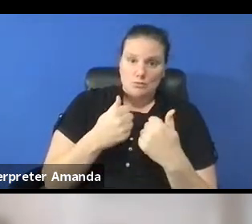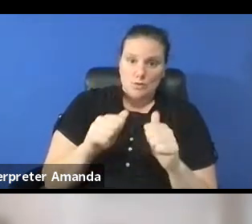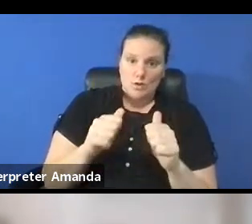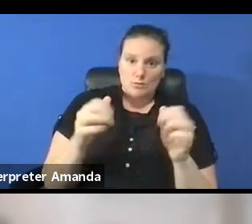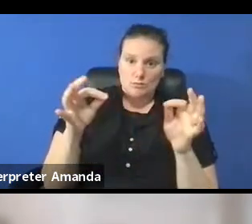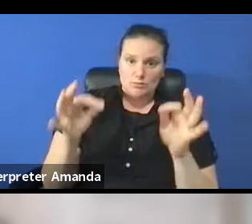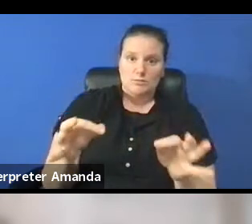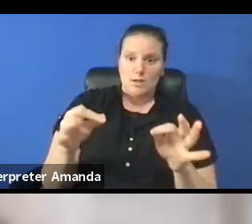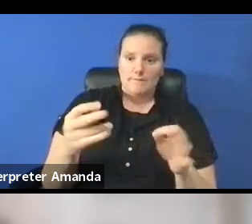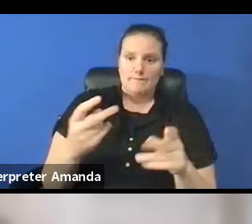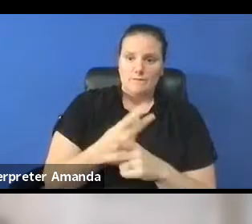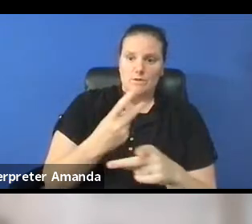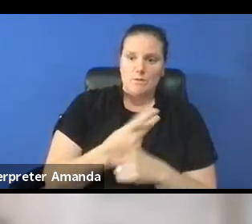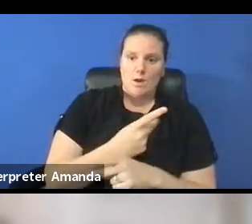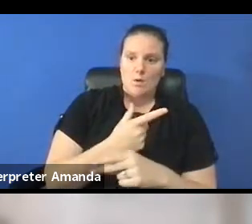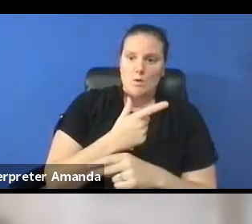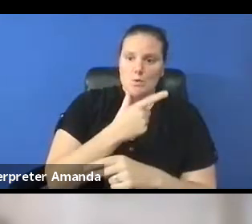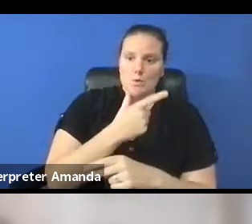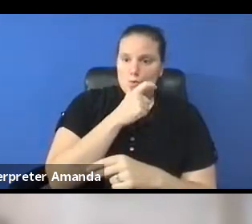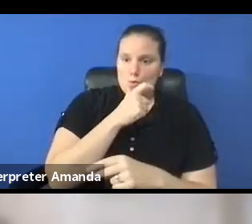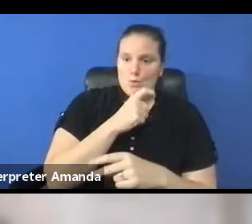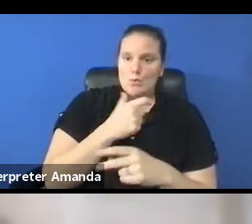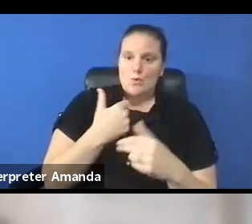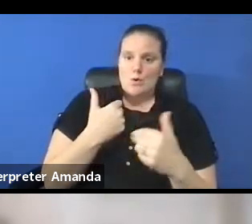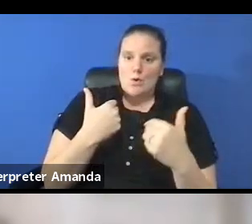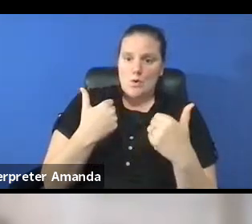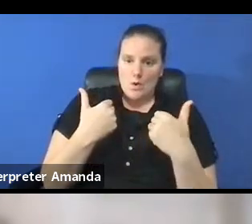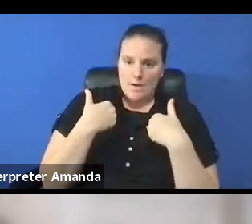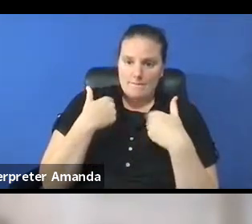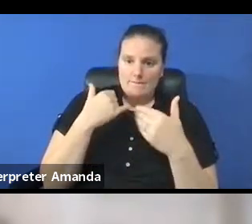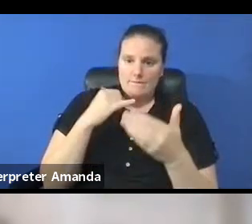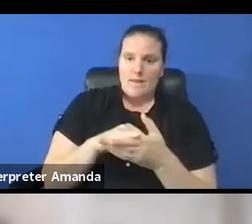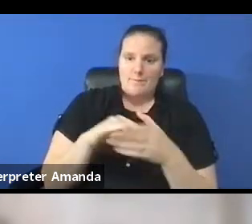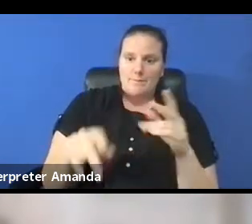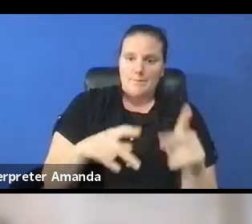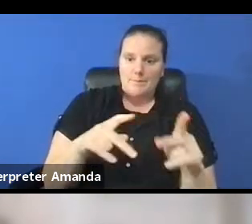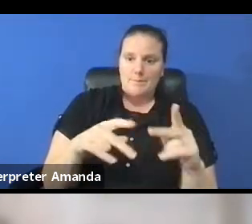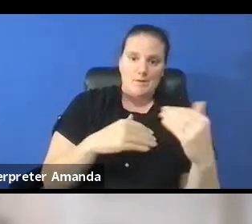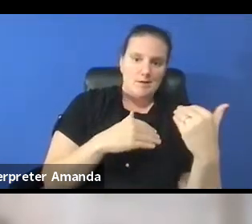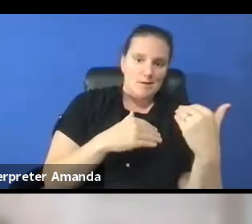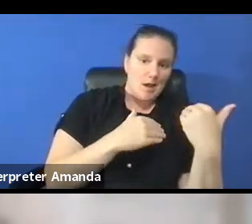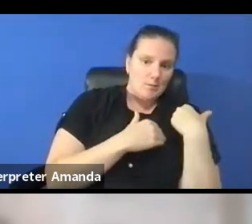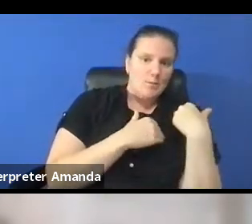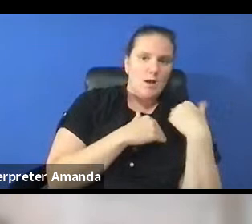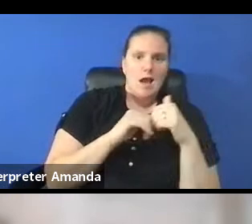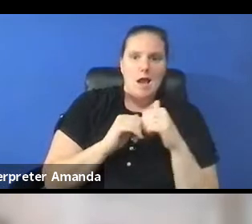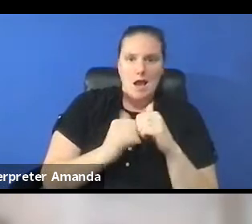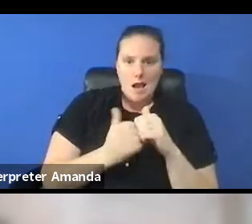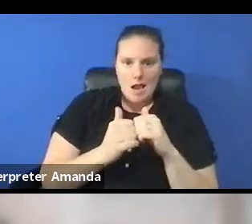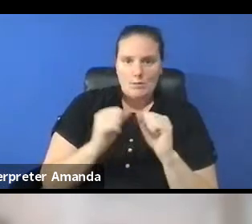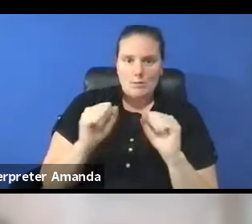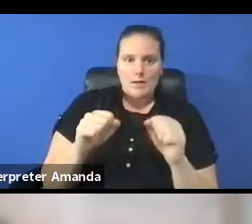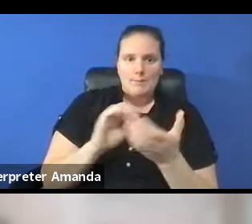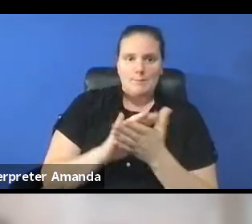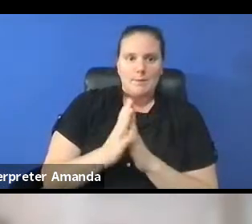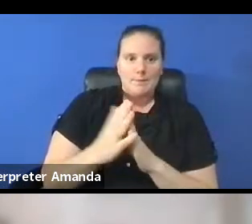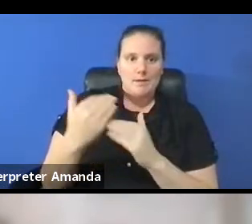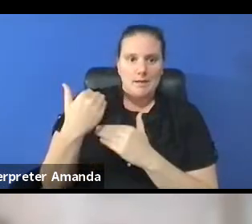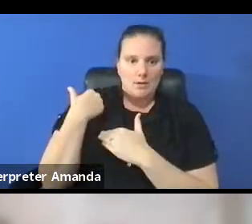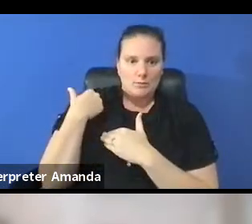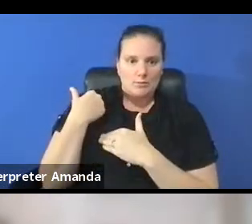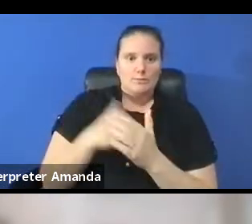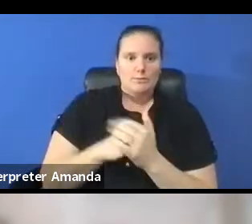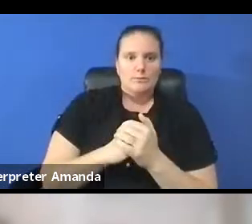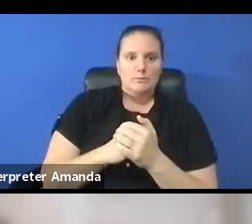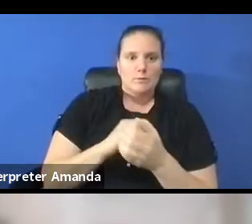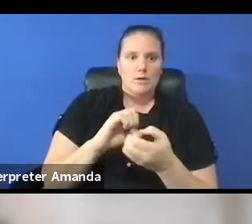and figure out who will be holding those folks accountable and how we can hold them accountable. When it came to